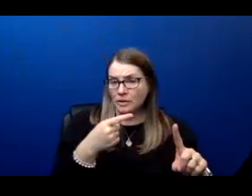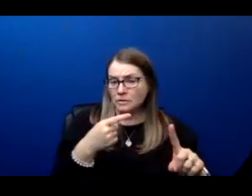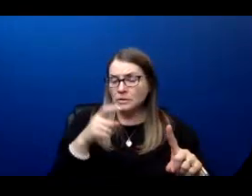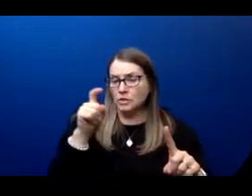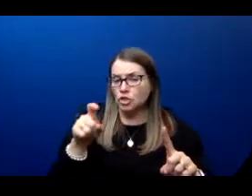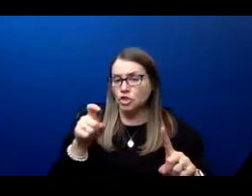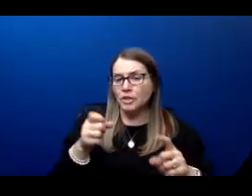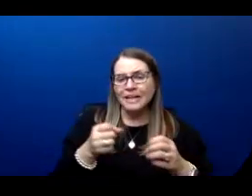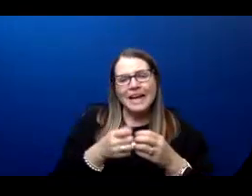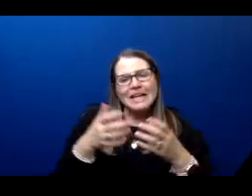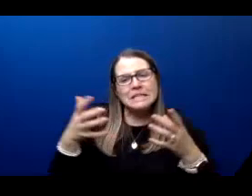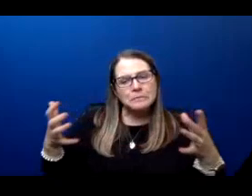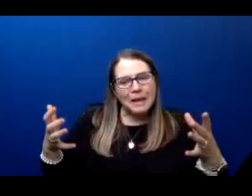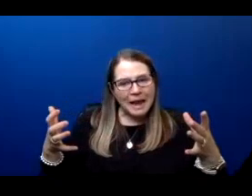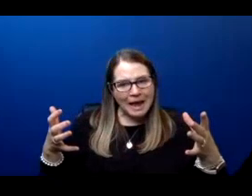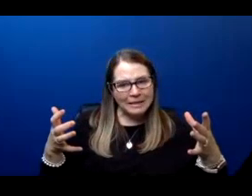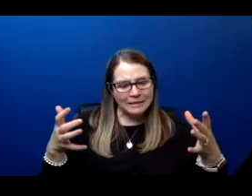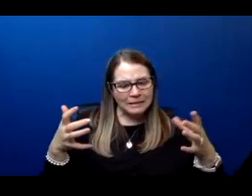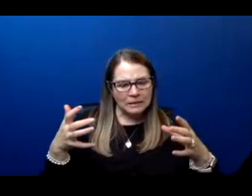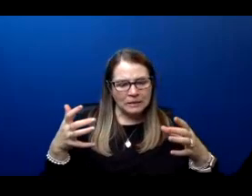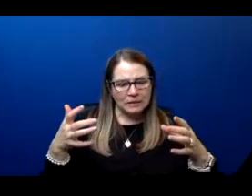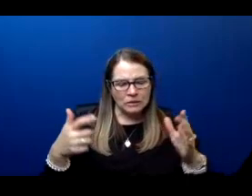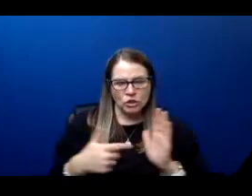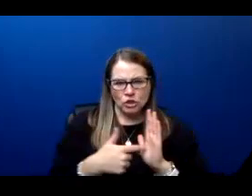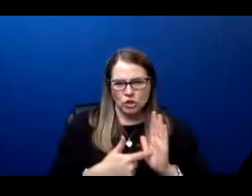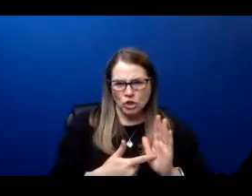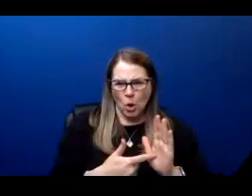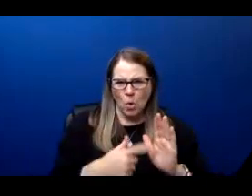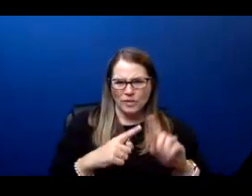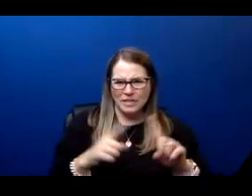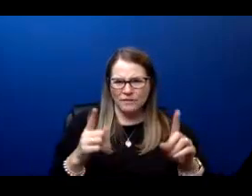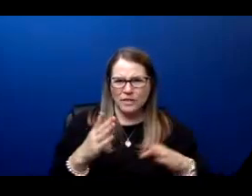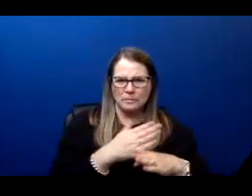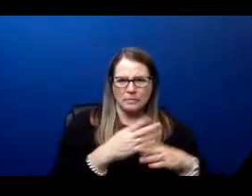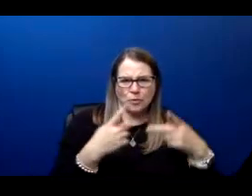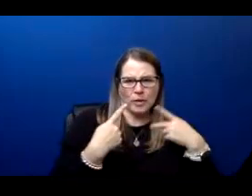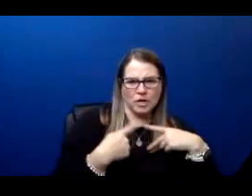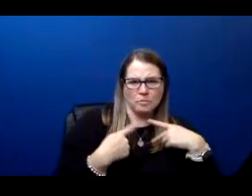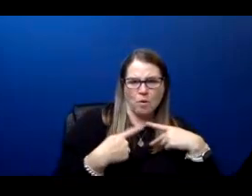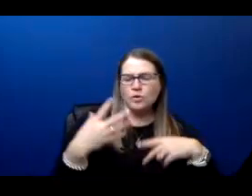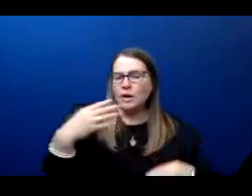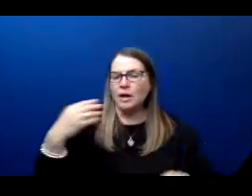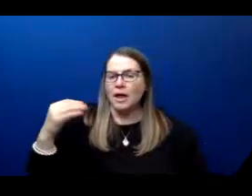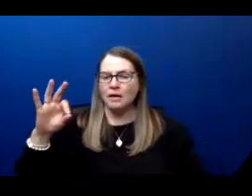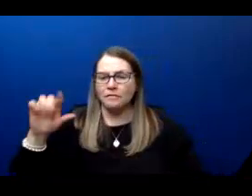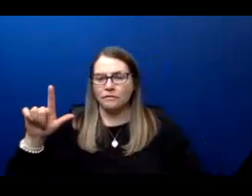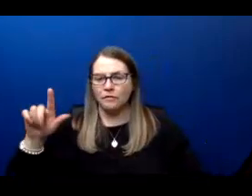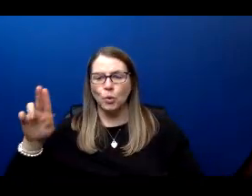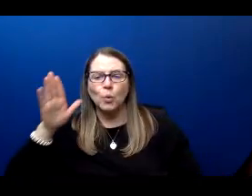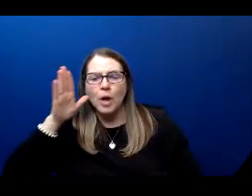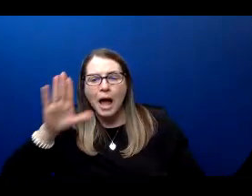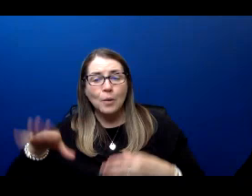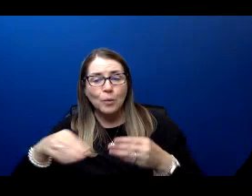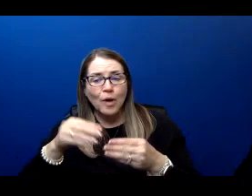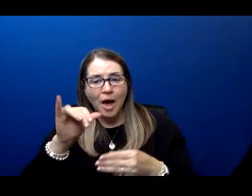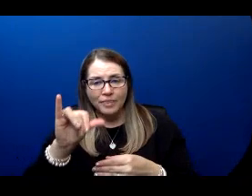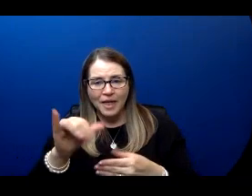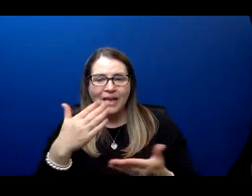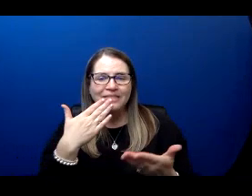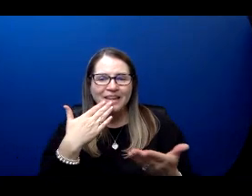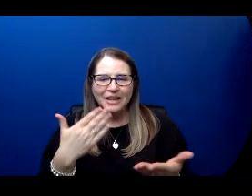expand to differentiate the symptoms between flu and pneumonia. So I think I'm gonna definitely add that. So thank you. For